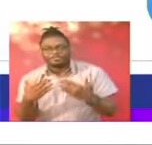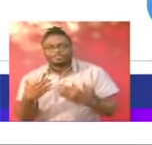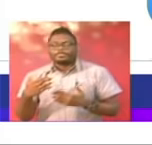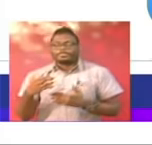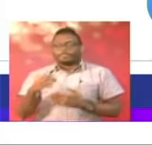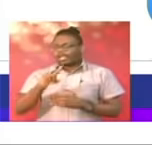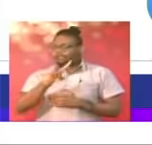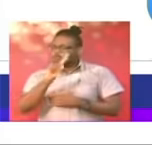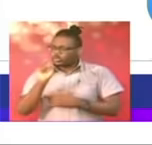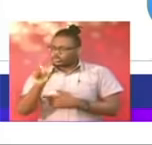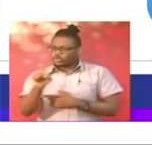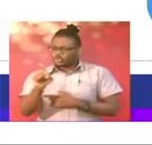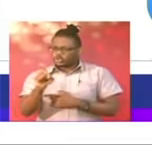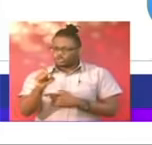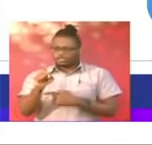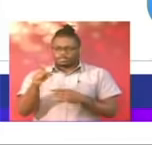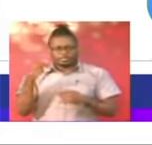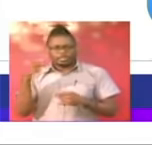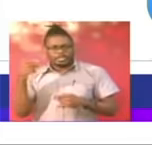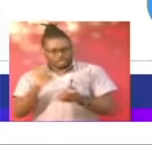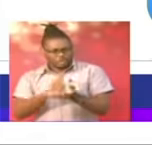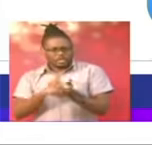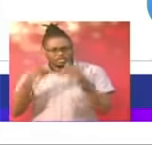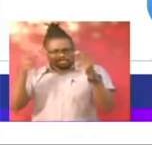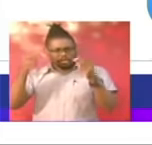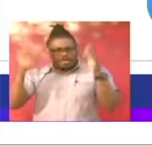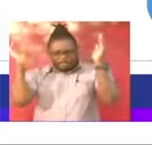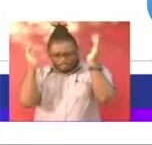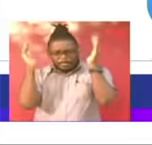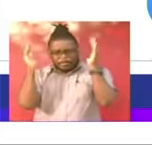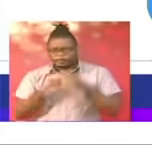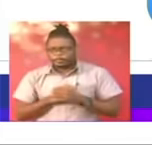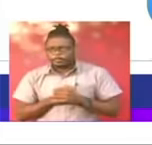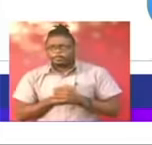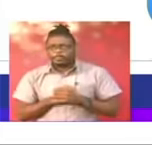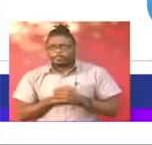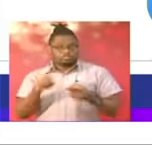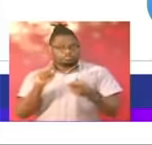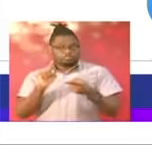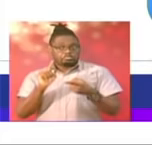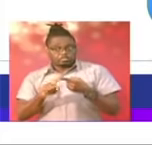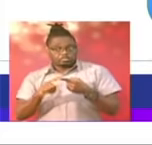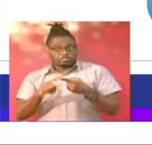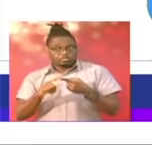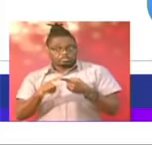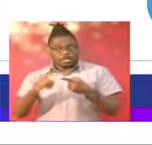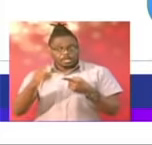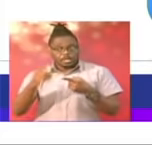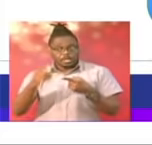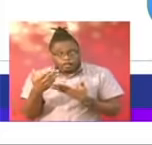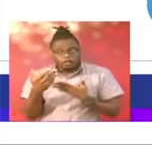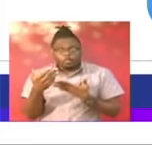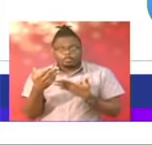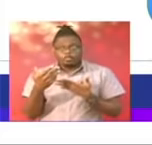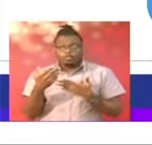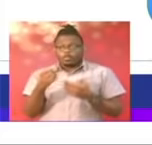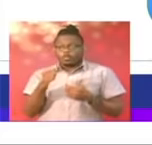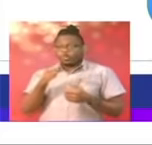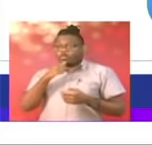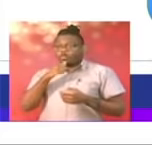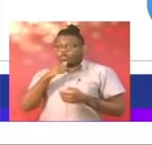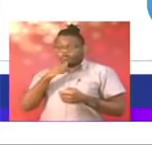at Dr. Hines. Our newsroom was informed of an incident in which an elderly female attention